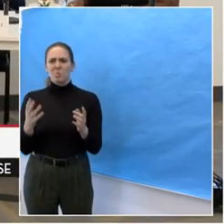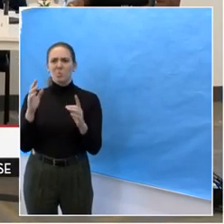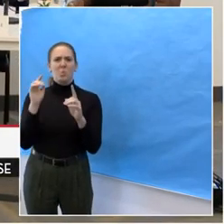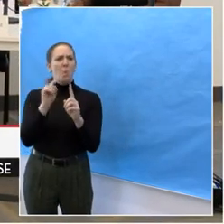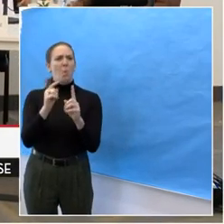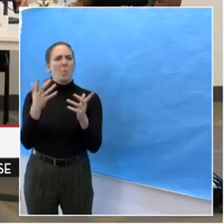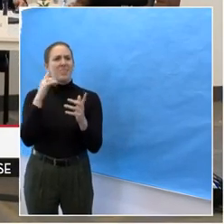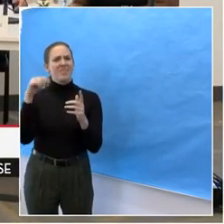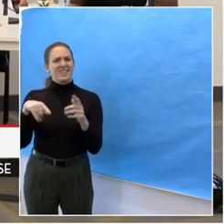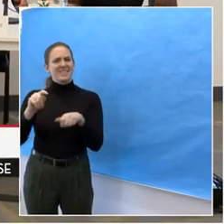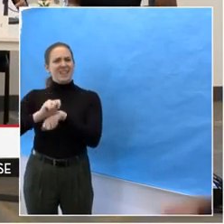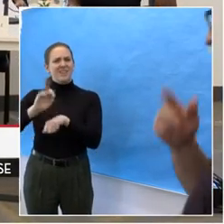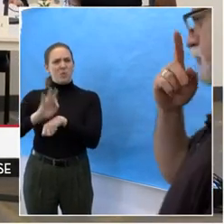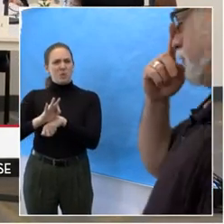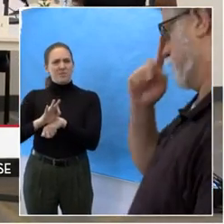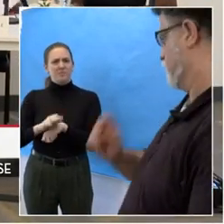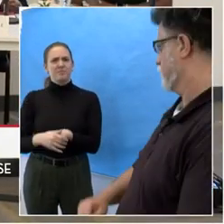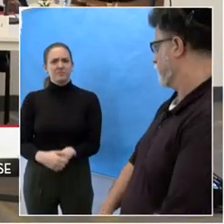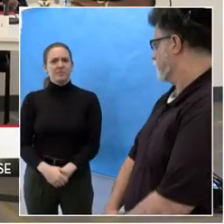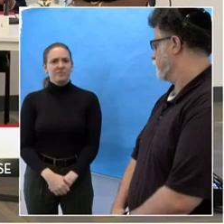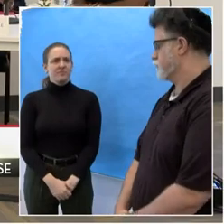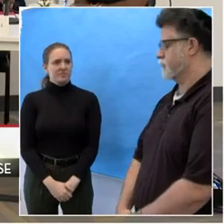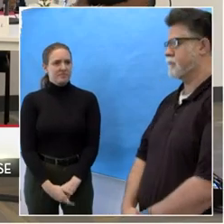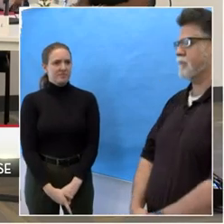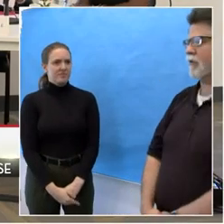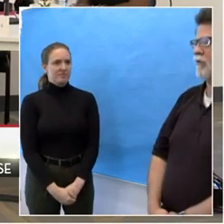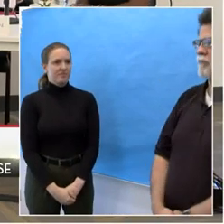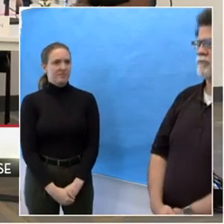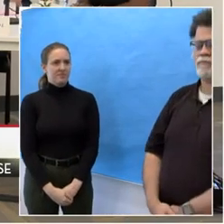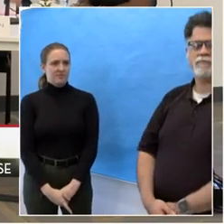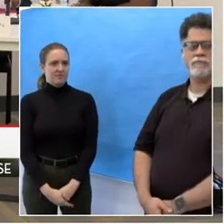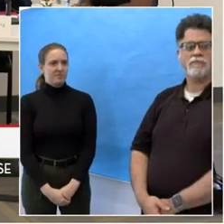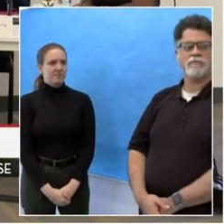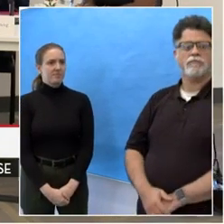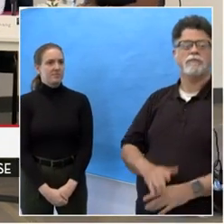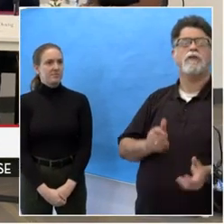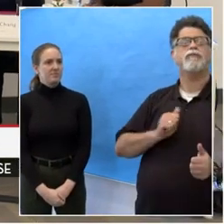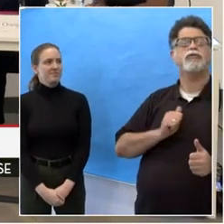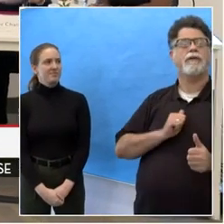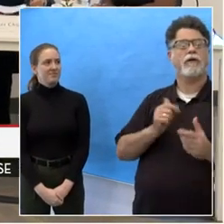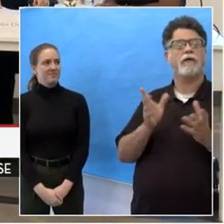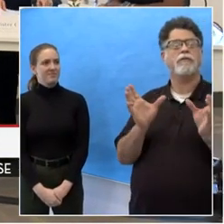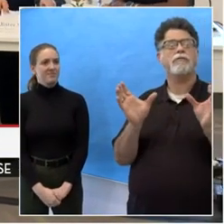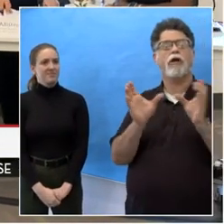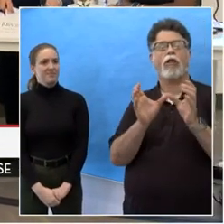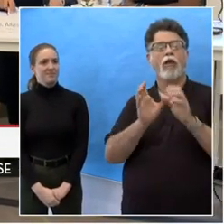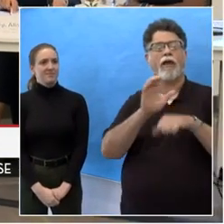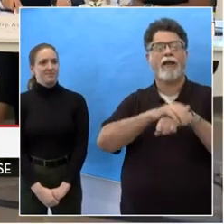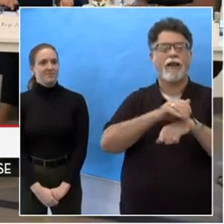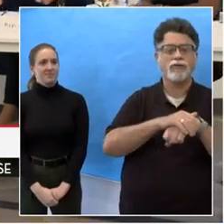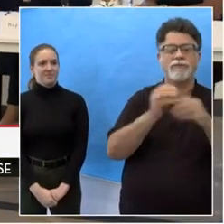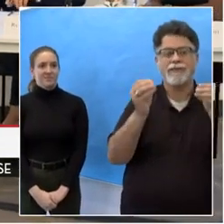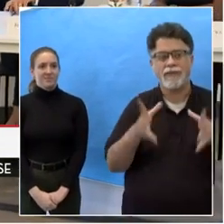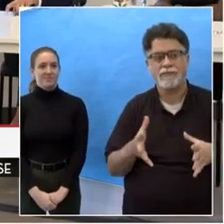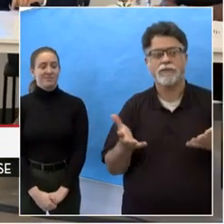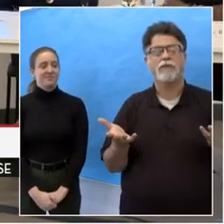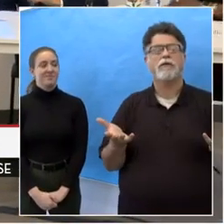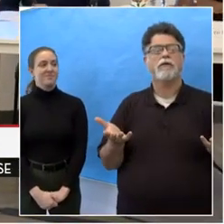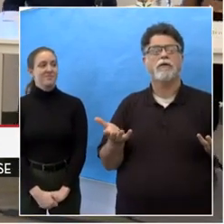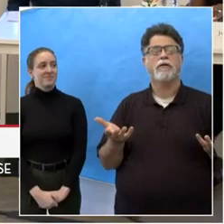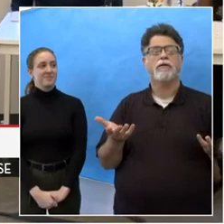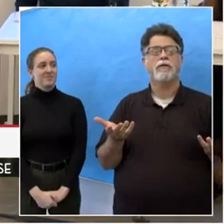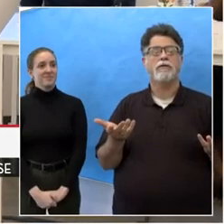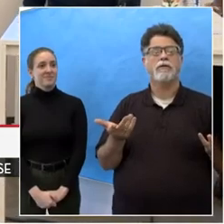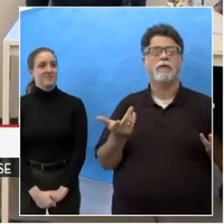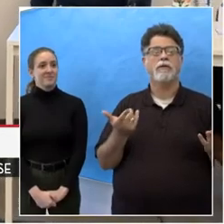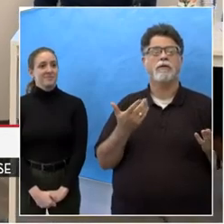a certified English teacher. No, I think the best part about playing this role in the state,